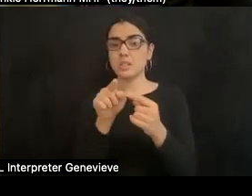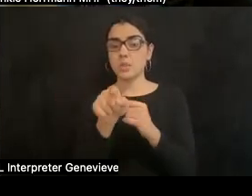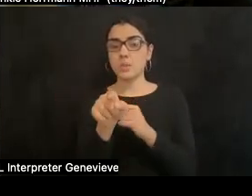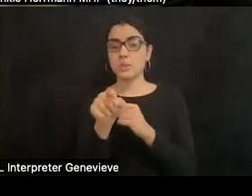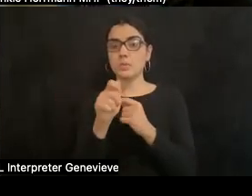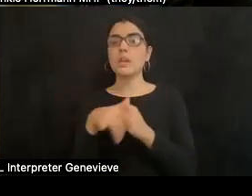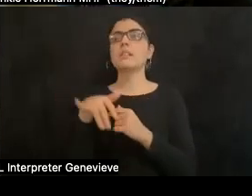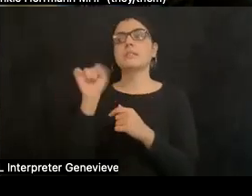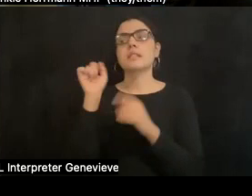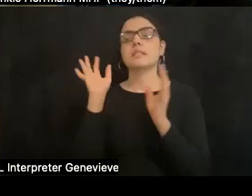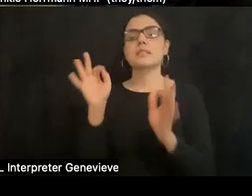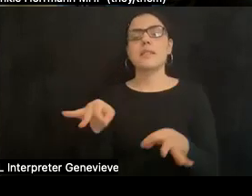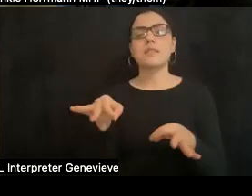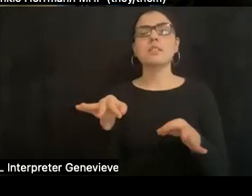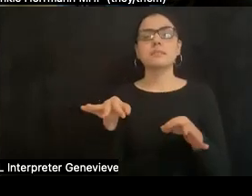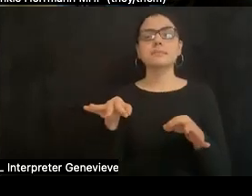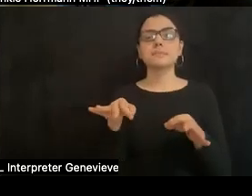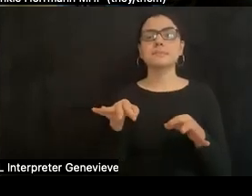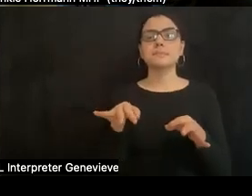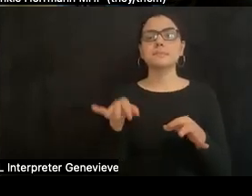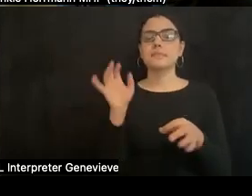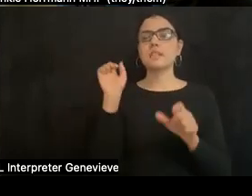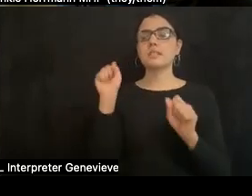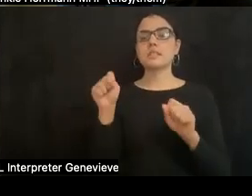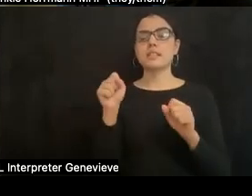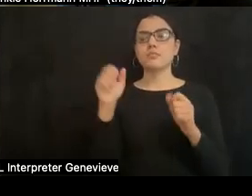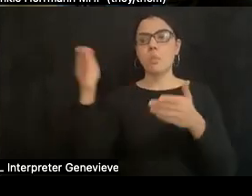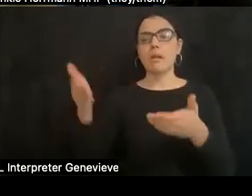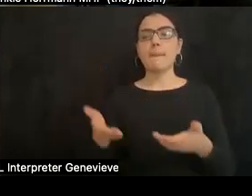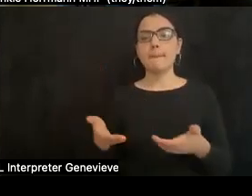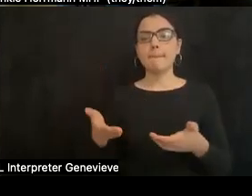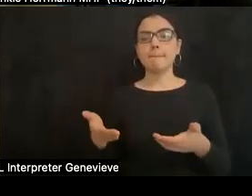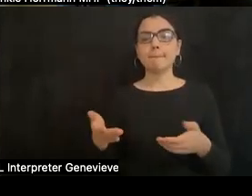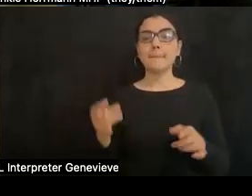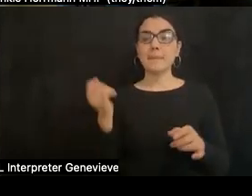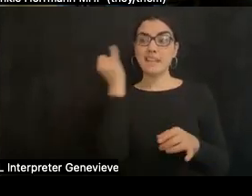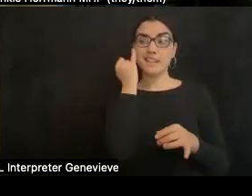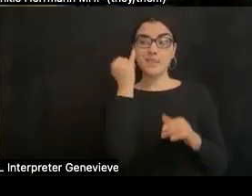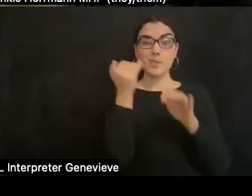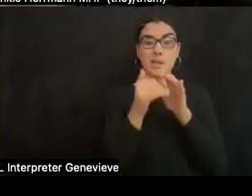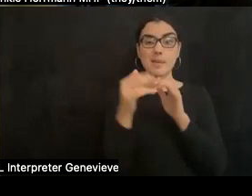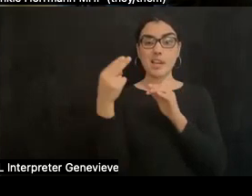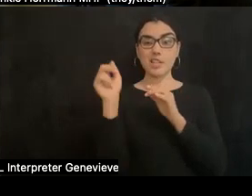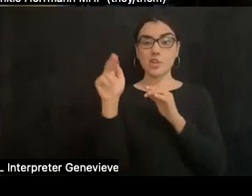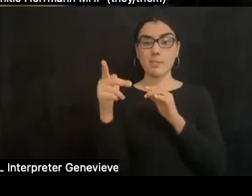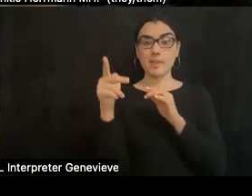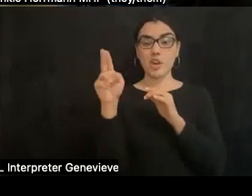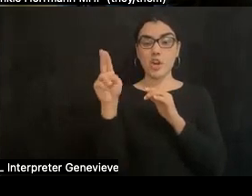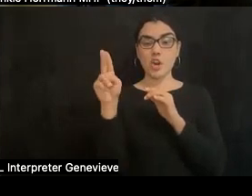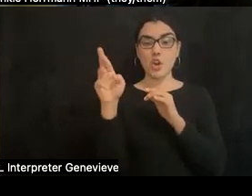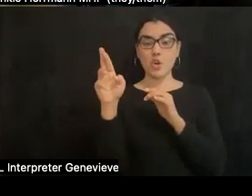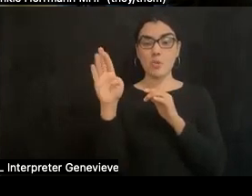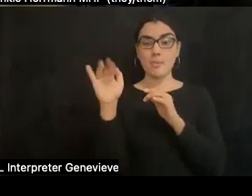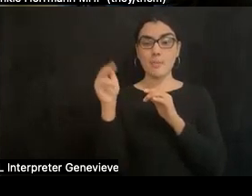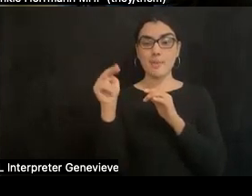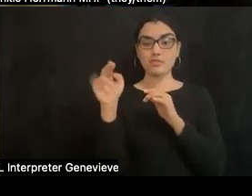Yeah, definitely. That's certainly welcome. And if you email that HARP at urbanjustice.org, there's somebody who kind